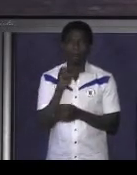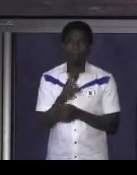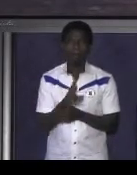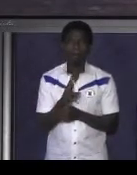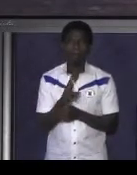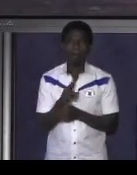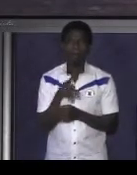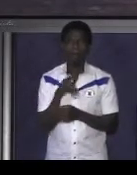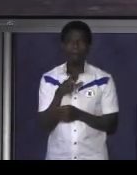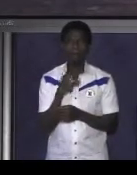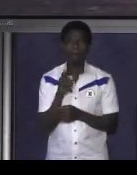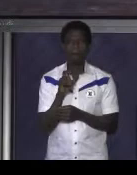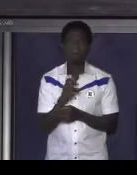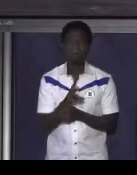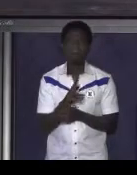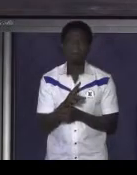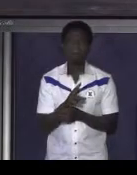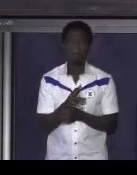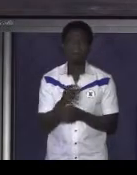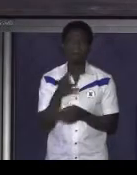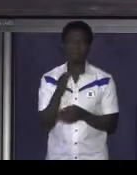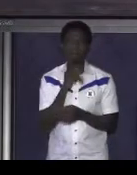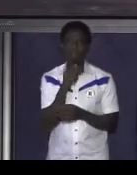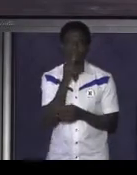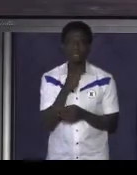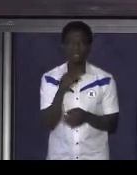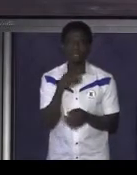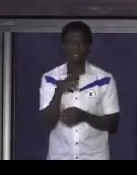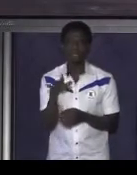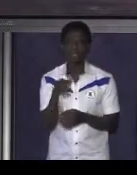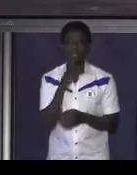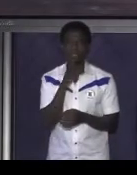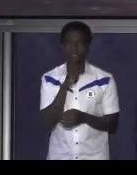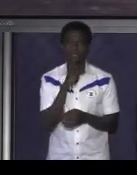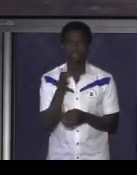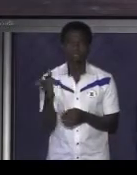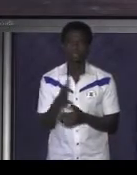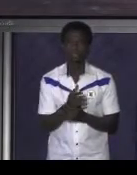It is plumber. So there is a silent letter B there.